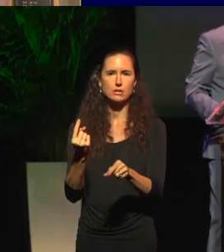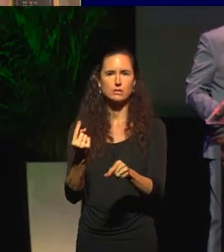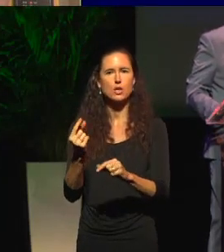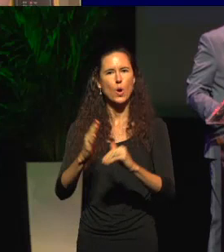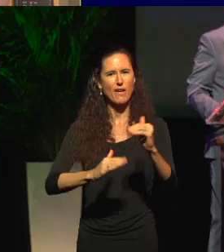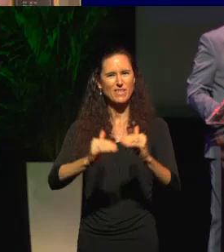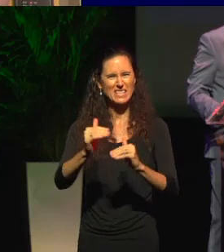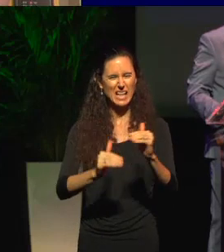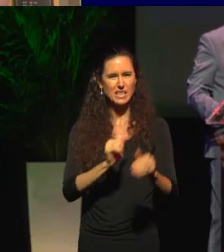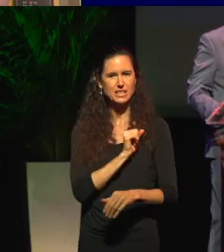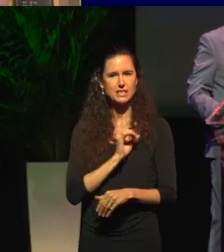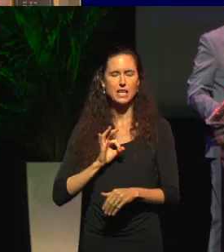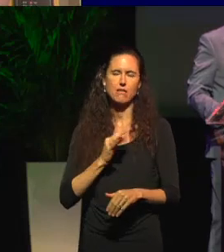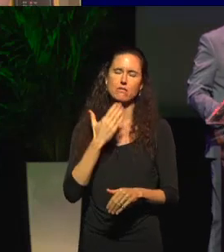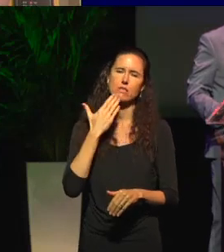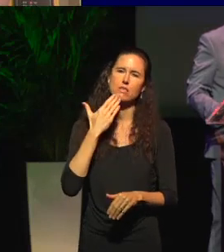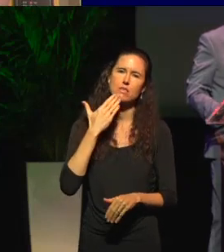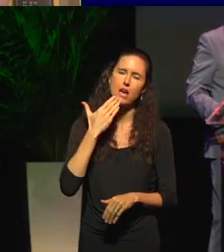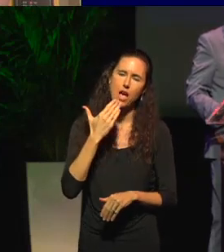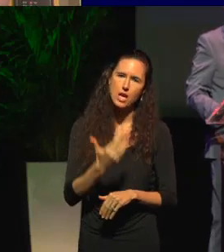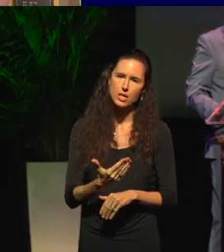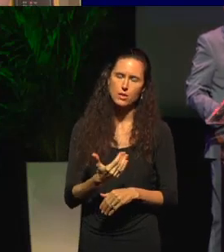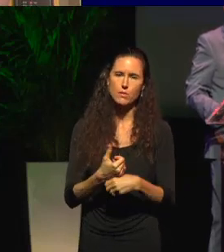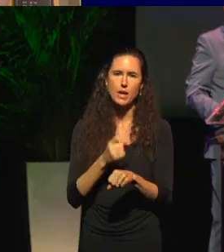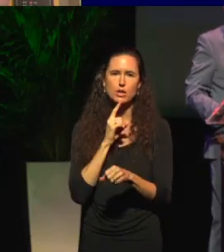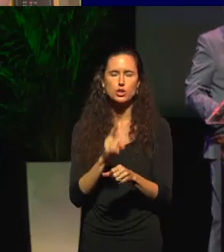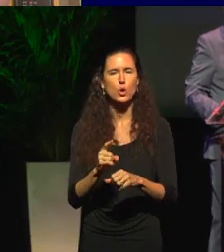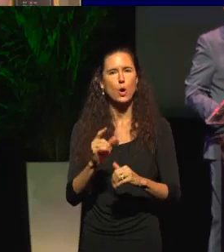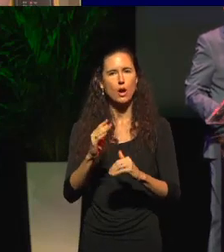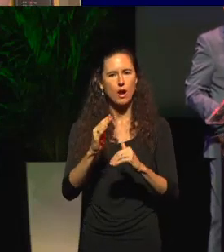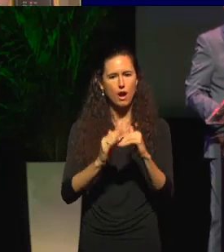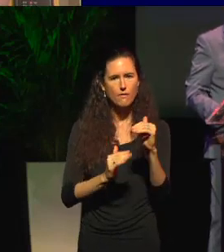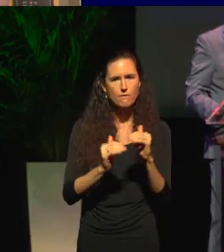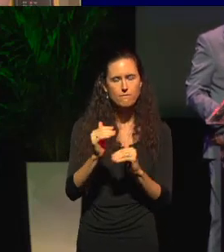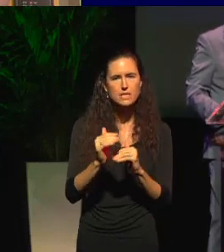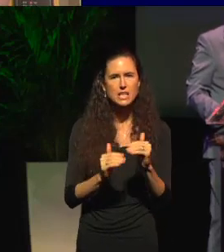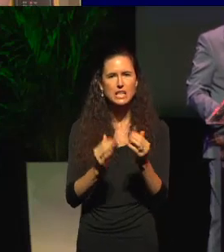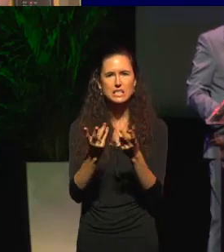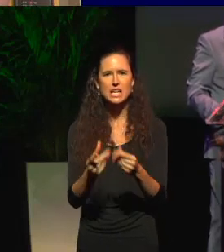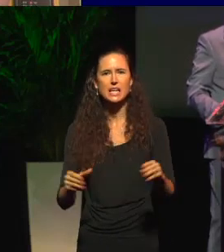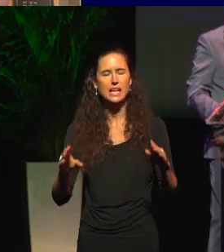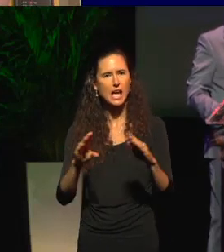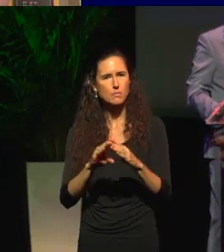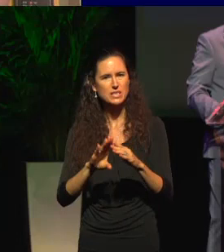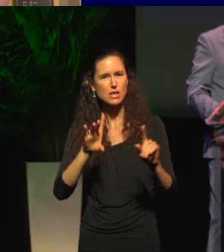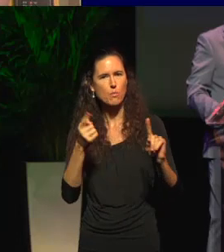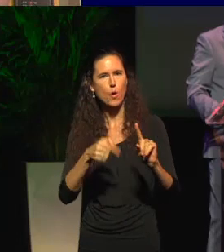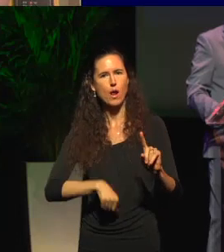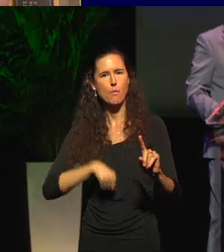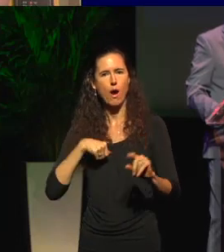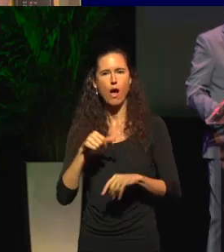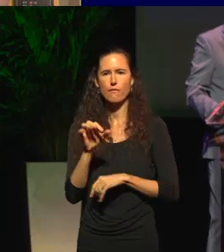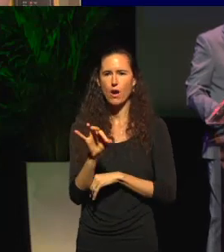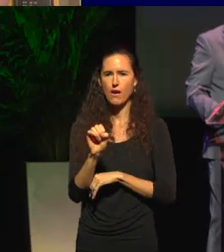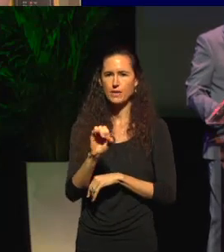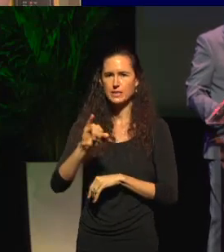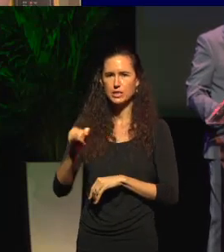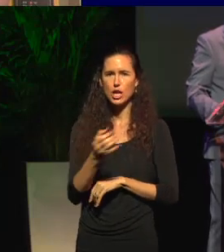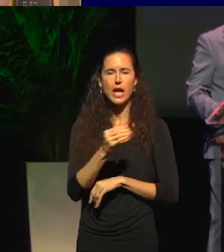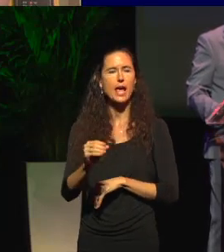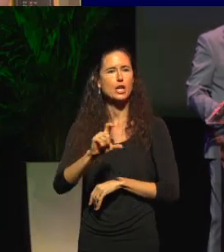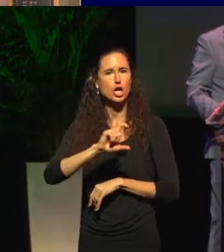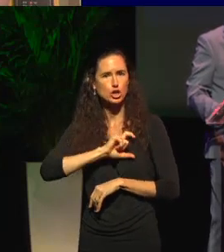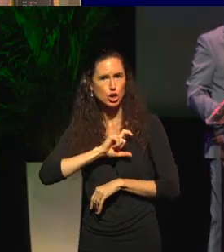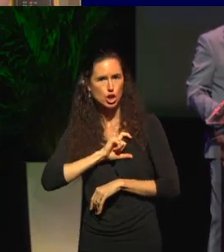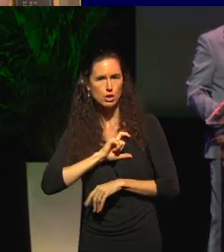staff, thank you for keeping our facilities a point of pride for FSCJ. And to our security team,